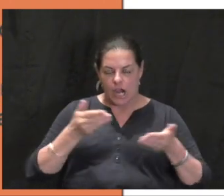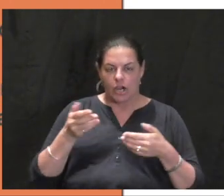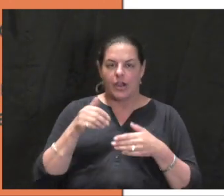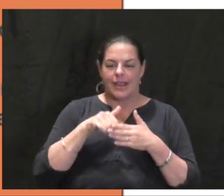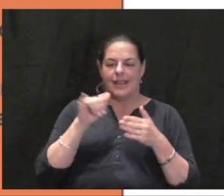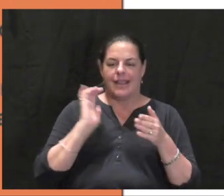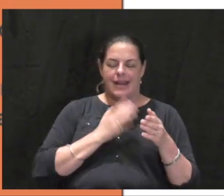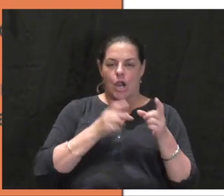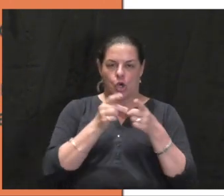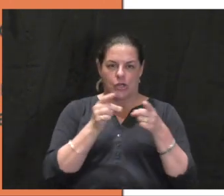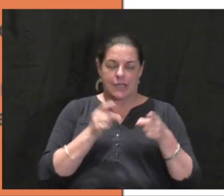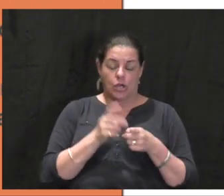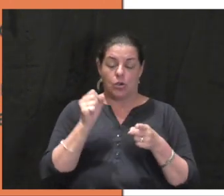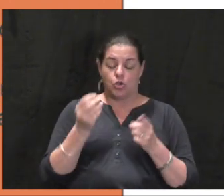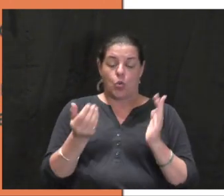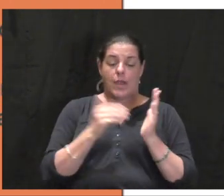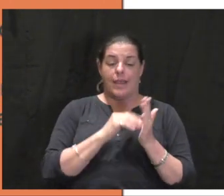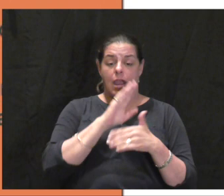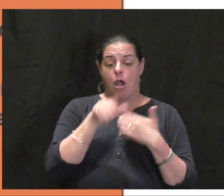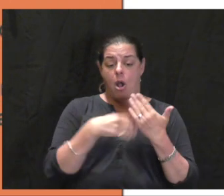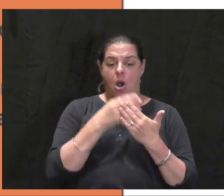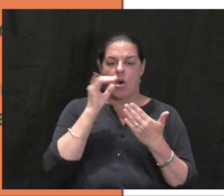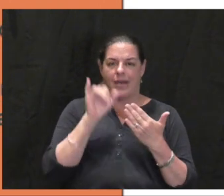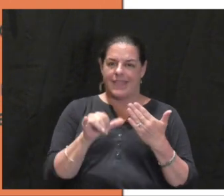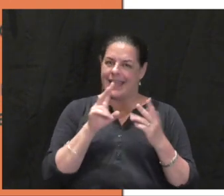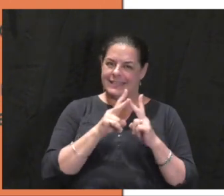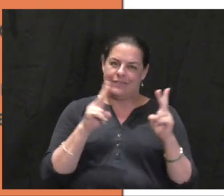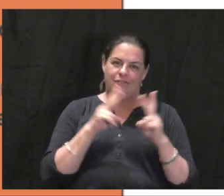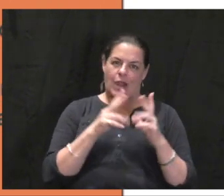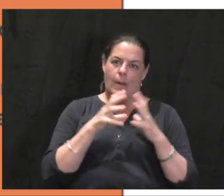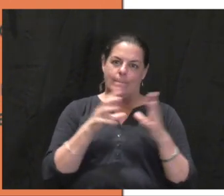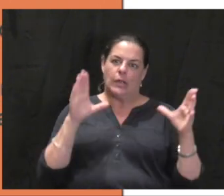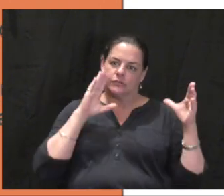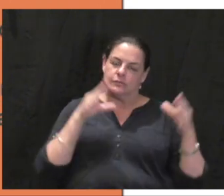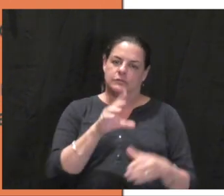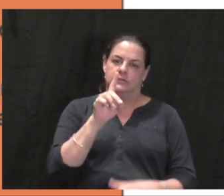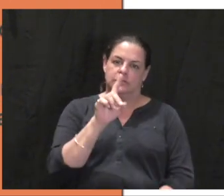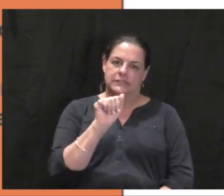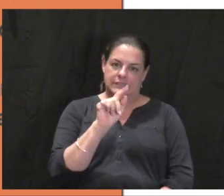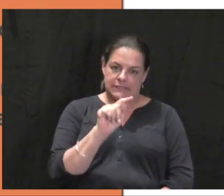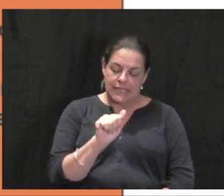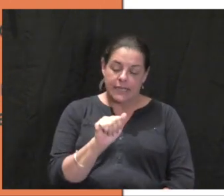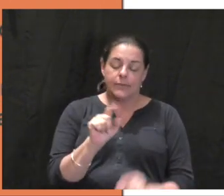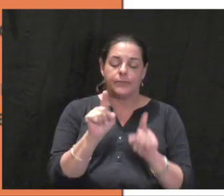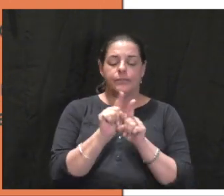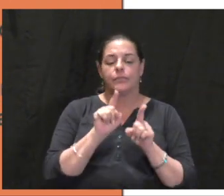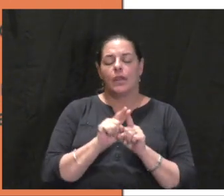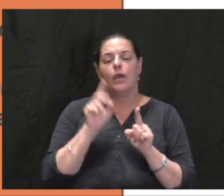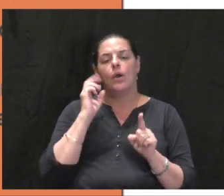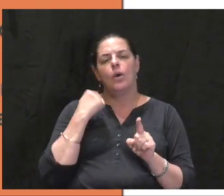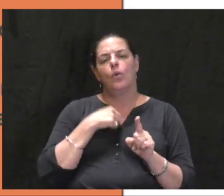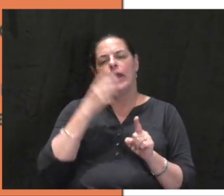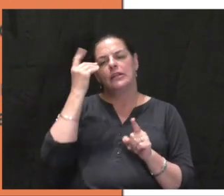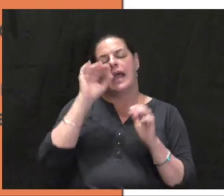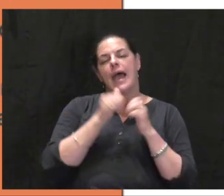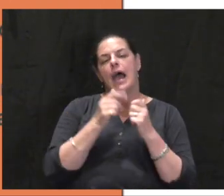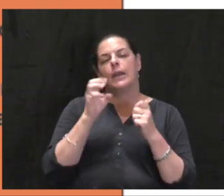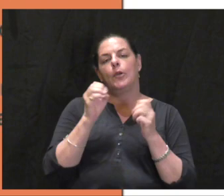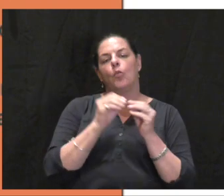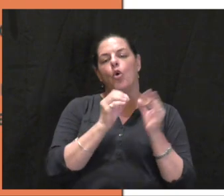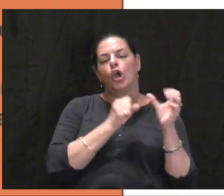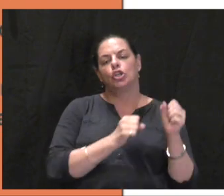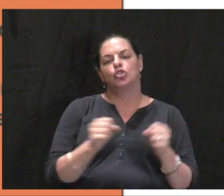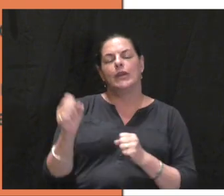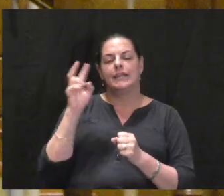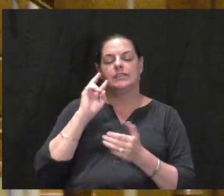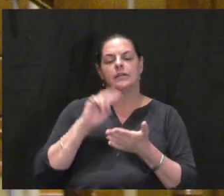about our onboarding. Research definitely shows that it's typically someone's initial interactions with a company or an organization that can dictate or